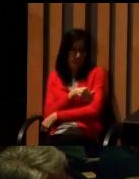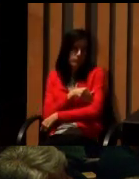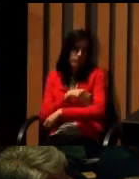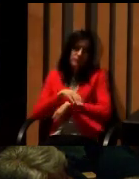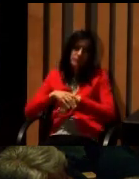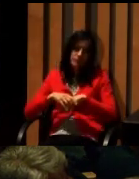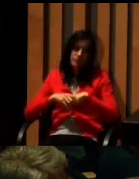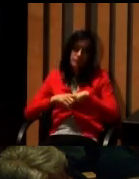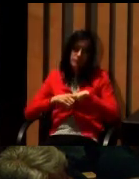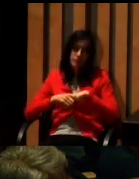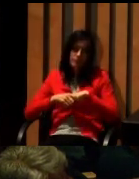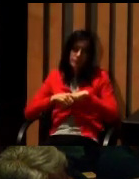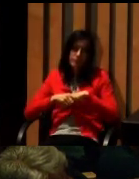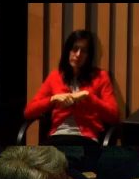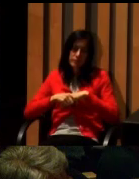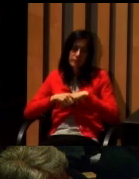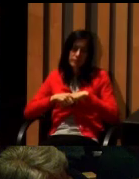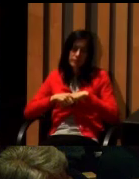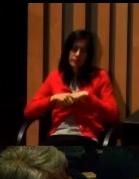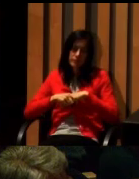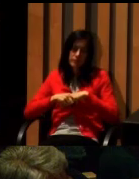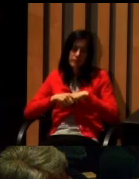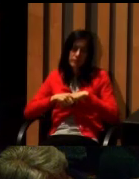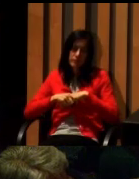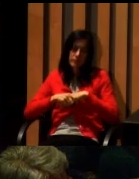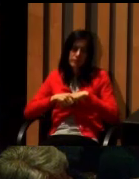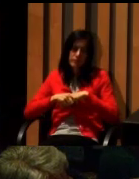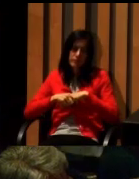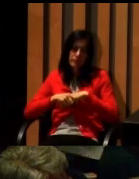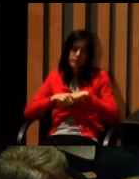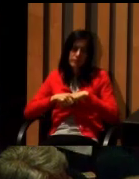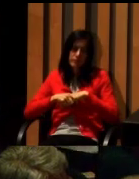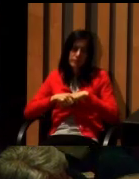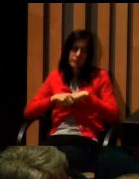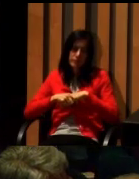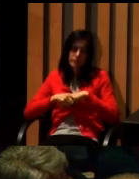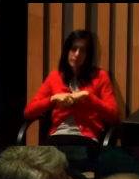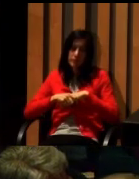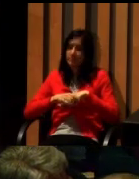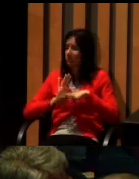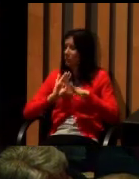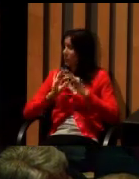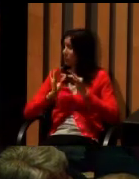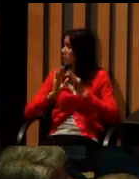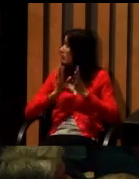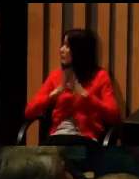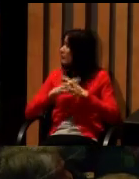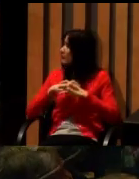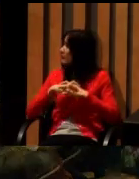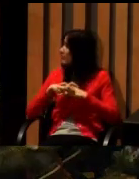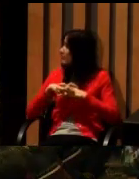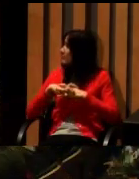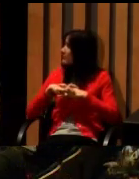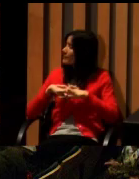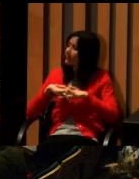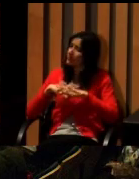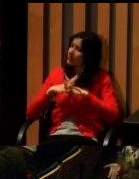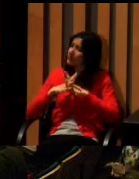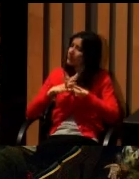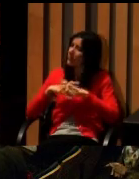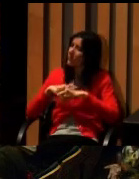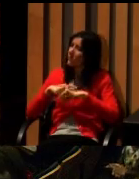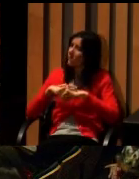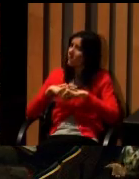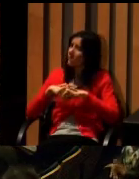it's let our evil side in our surface. That's all I want to say. Thank you. Thank you.